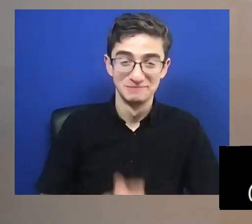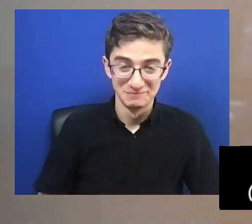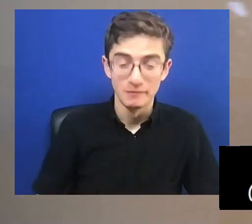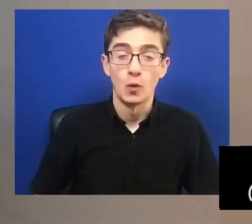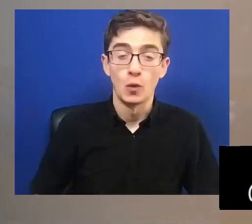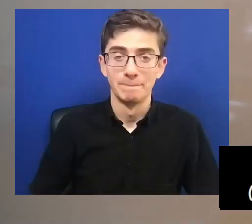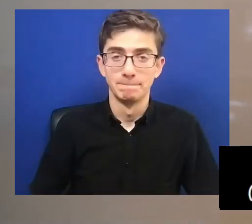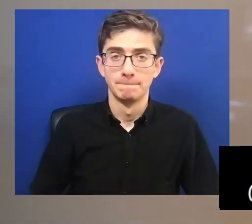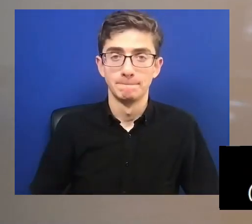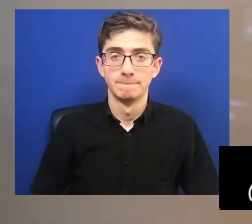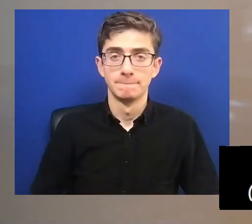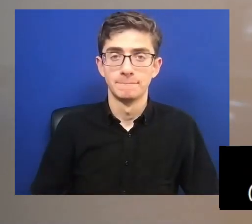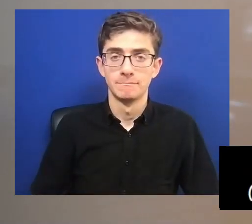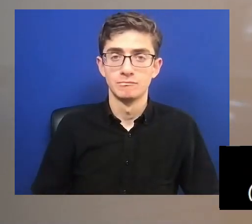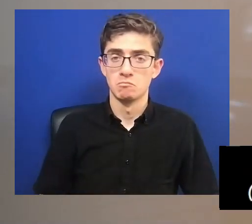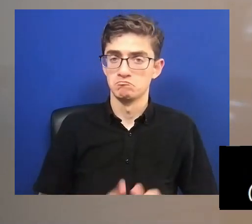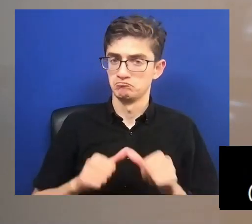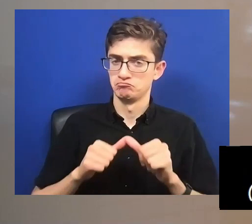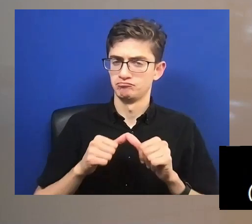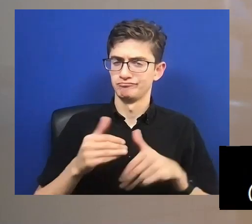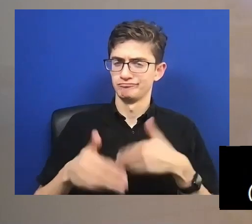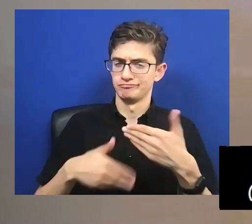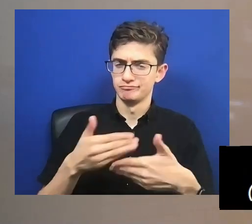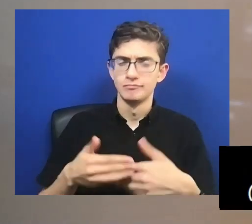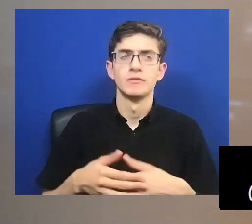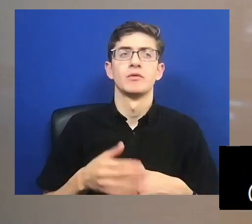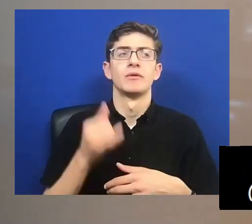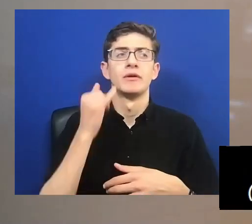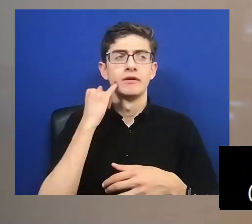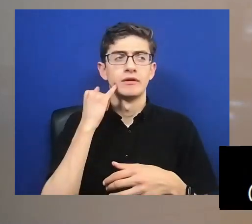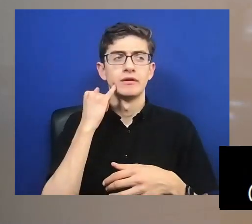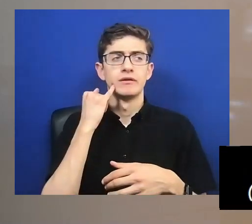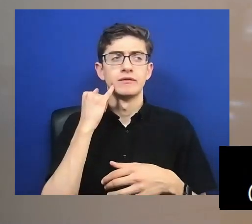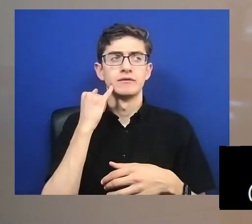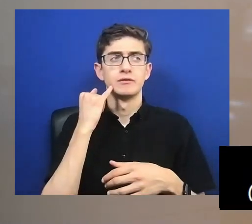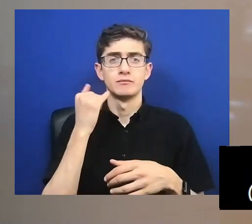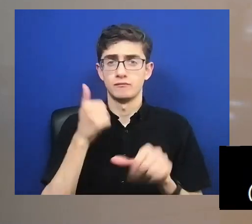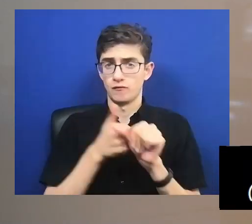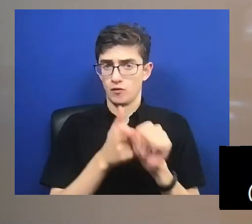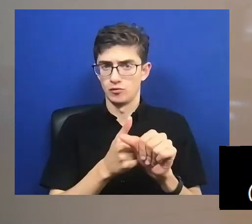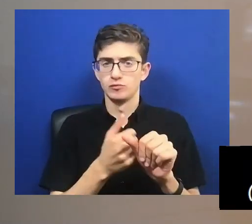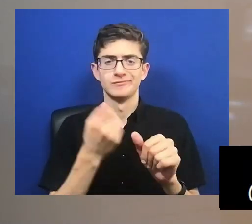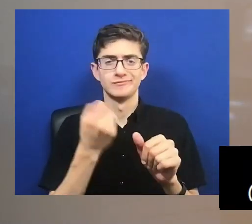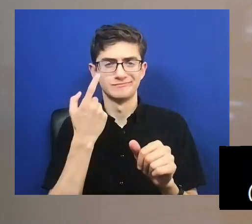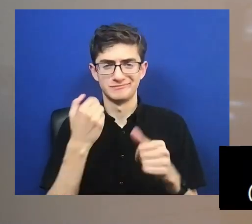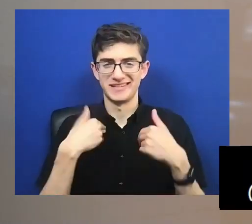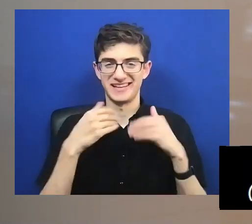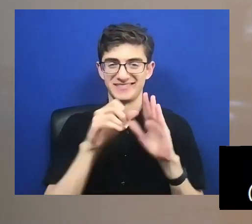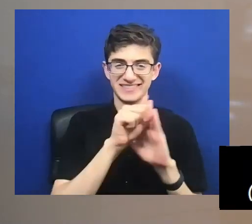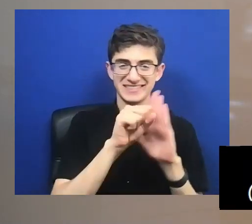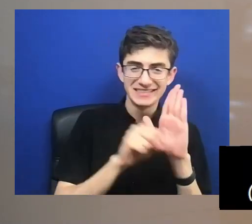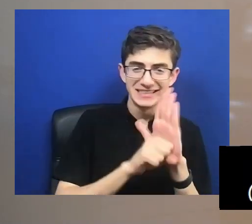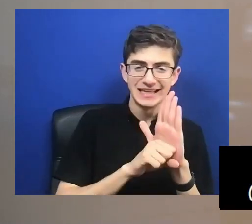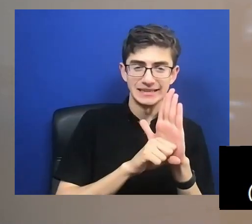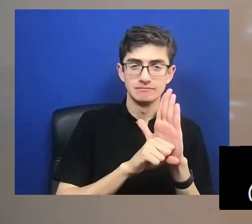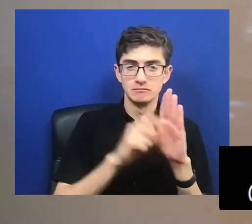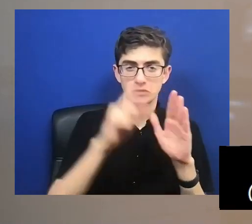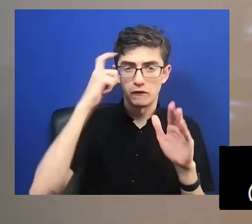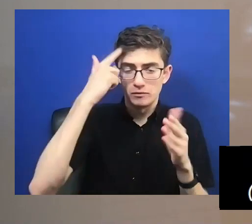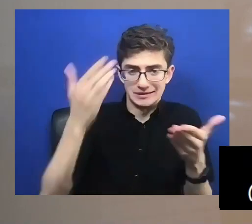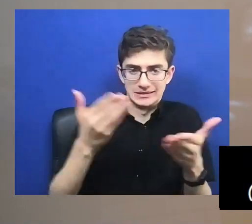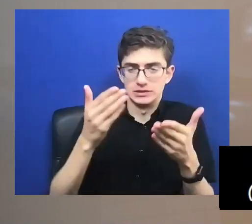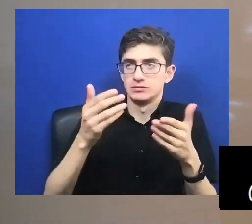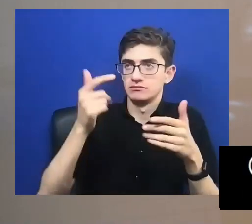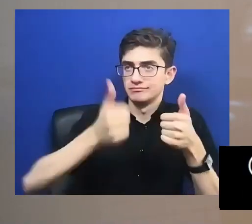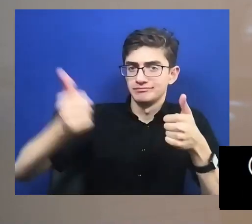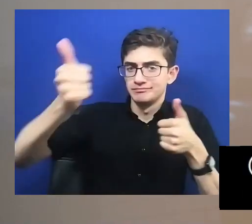keep following what we're talking about here. You're hearing it from the top levels of our state here. And I just want to do a quick